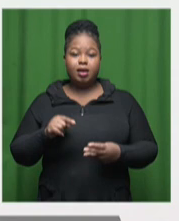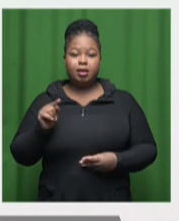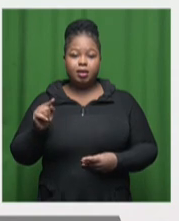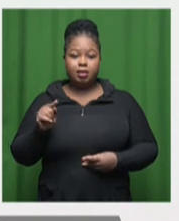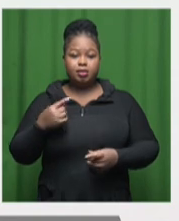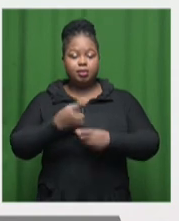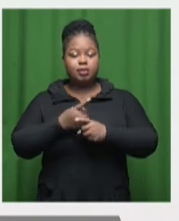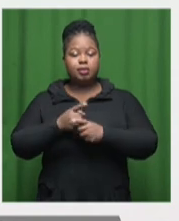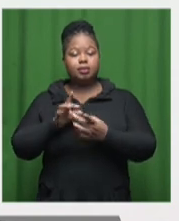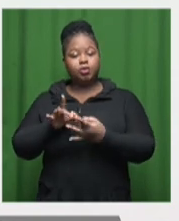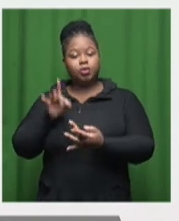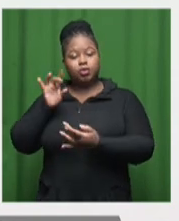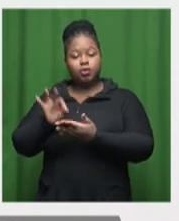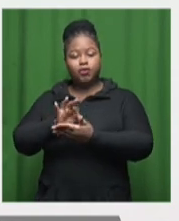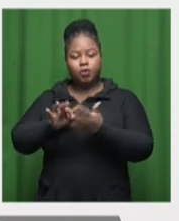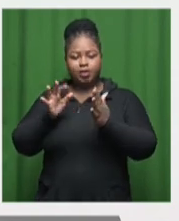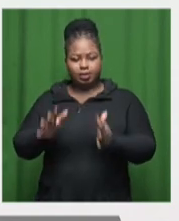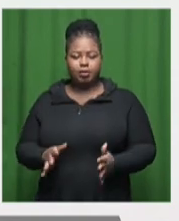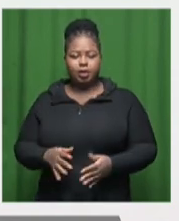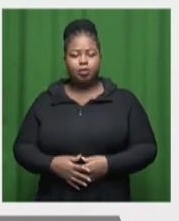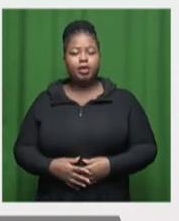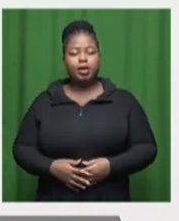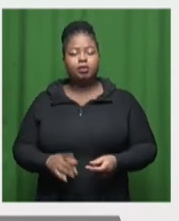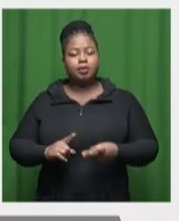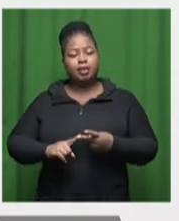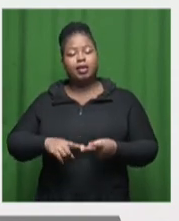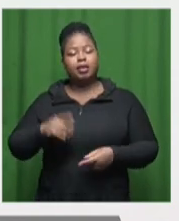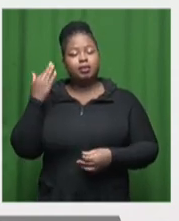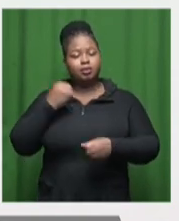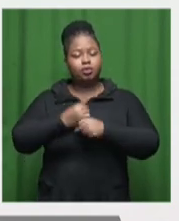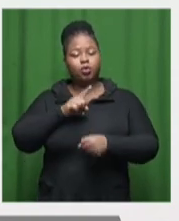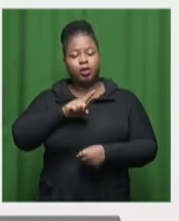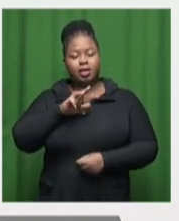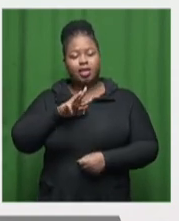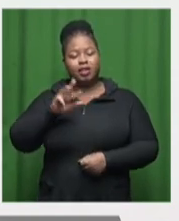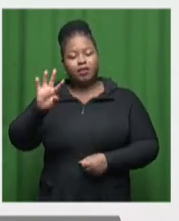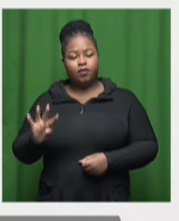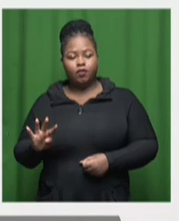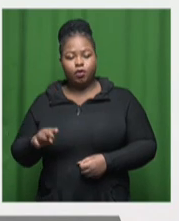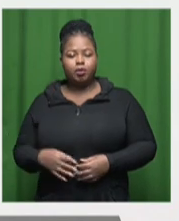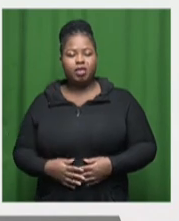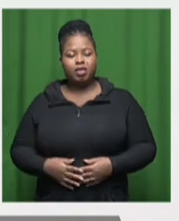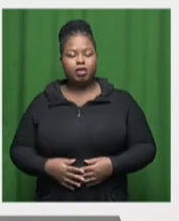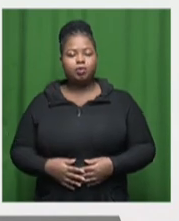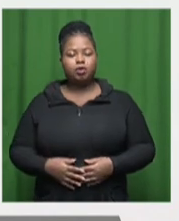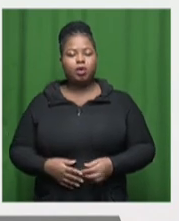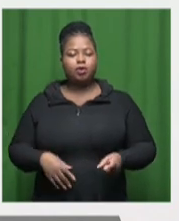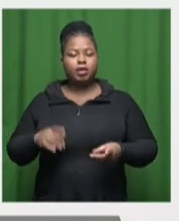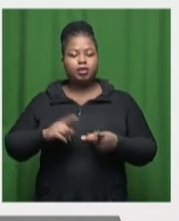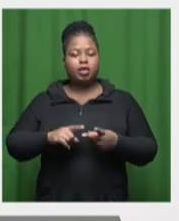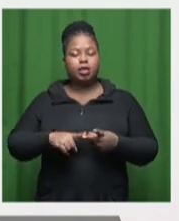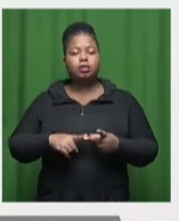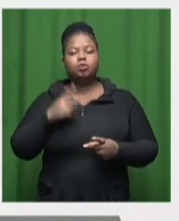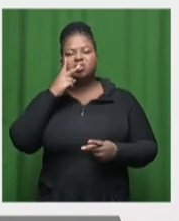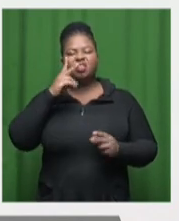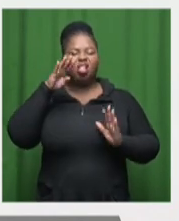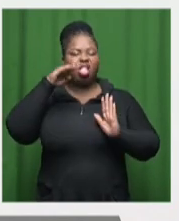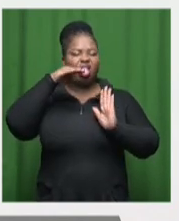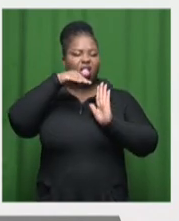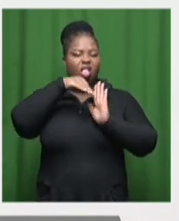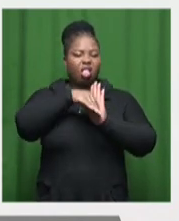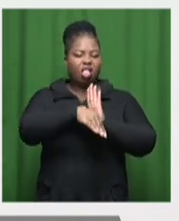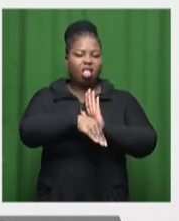convince the voters, since 1994, many have managed, but over the years, we have seen declining voter